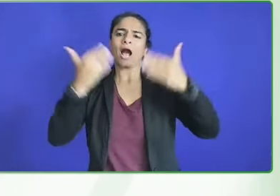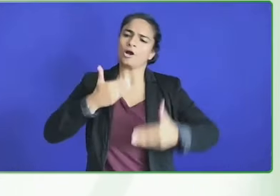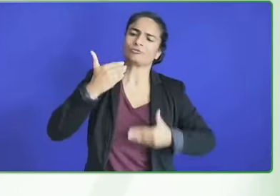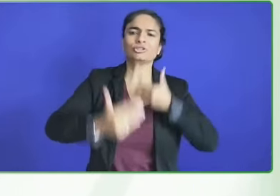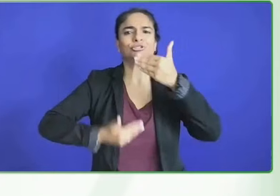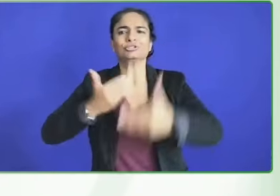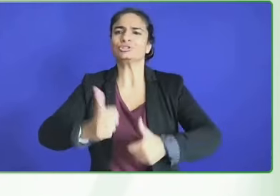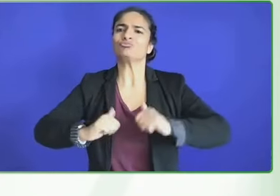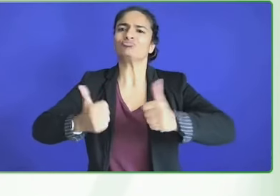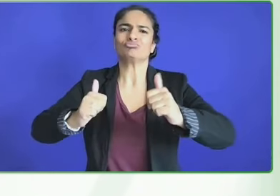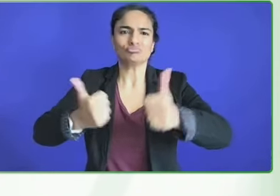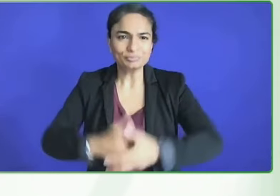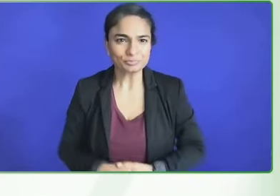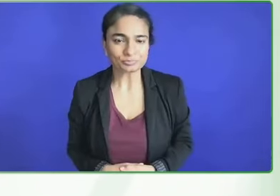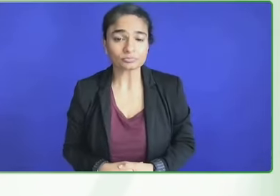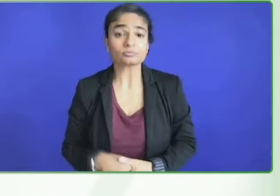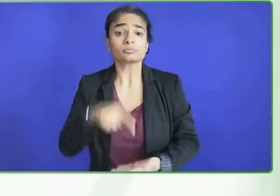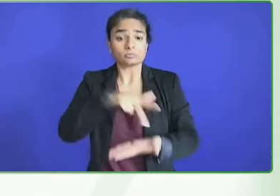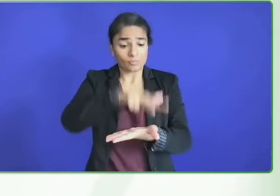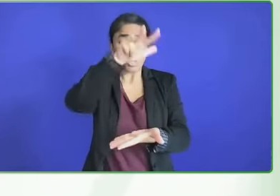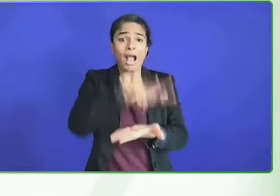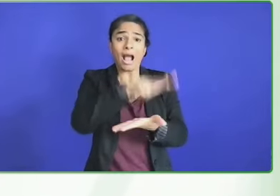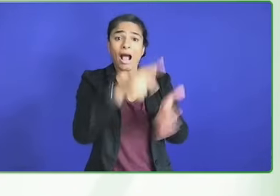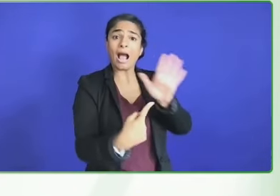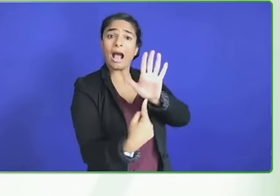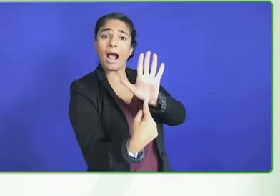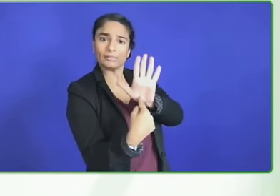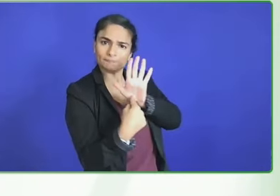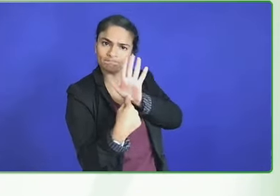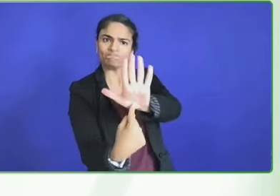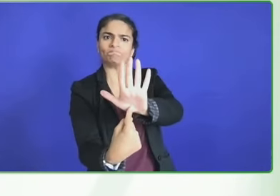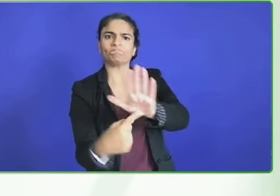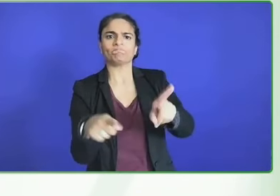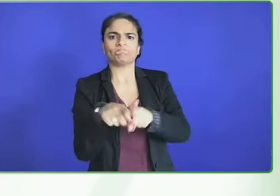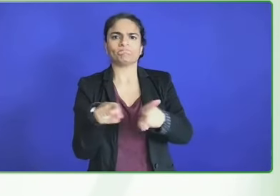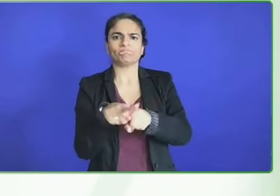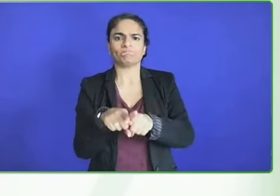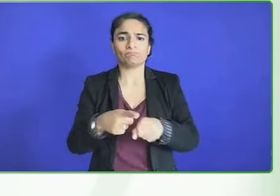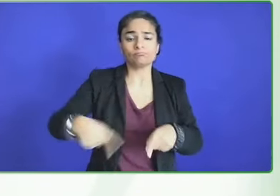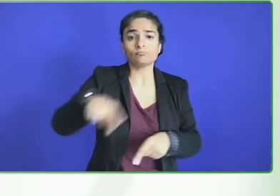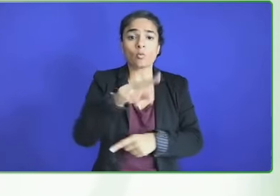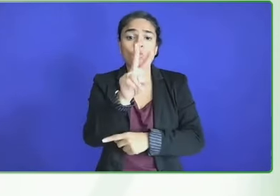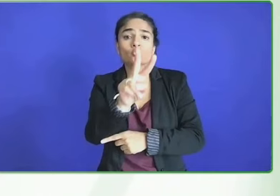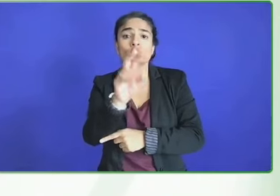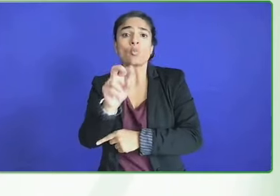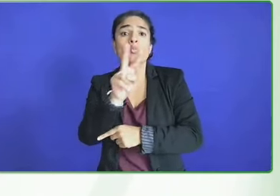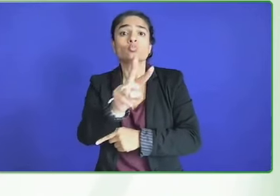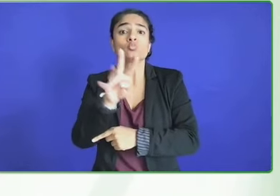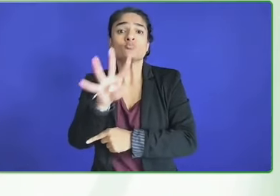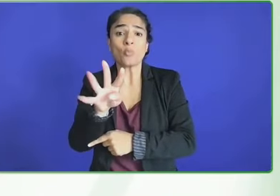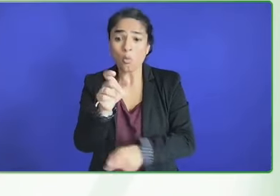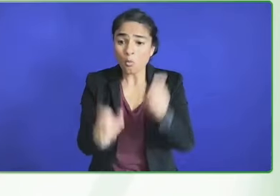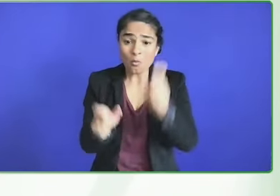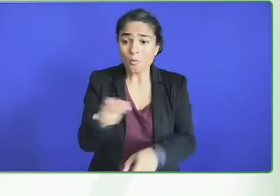communications overall, procurement, the design and delivery of programs and services, and